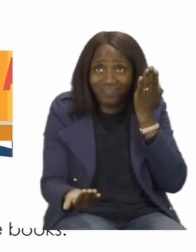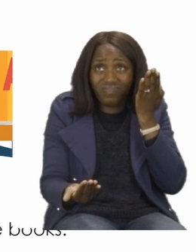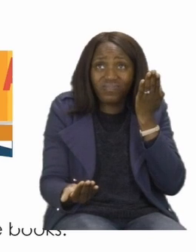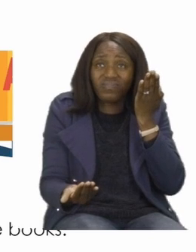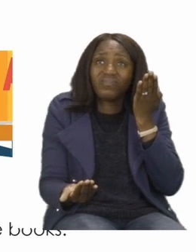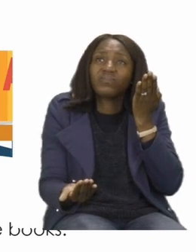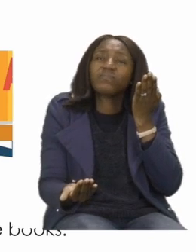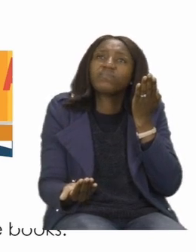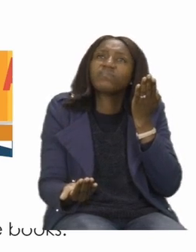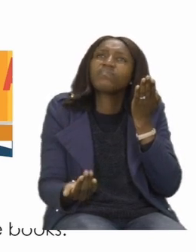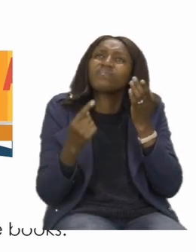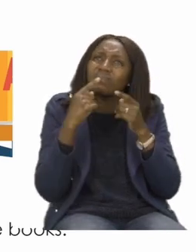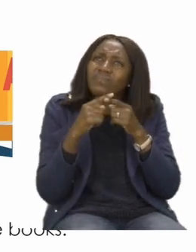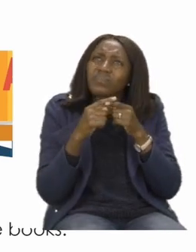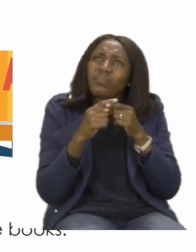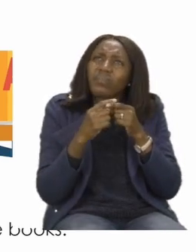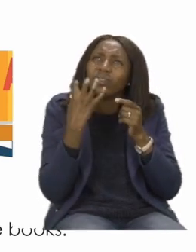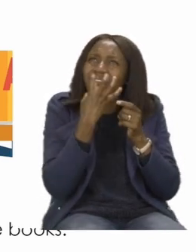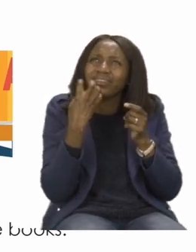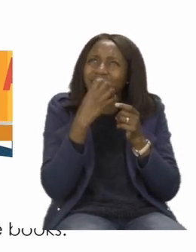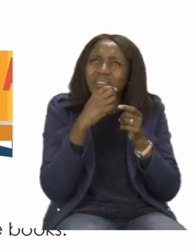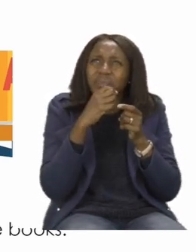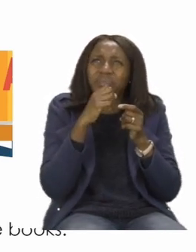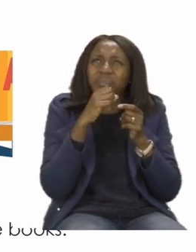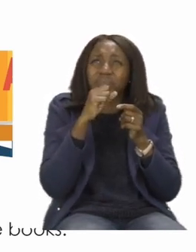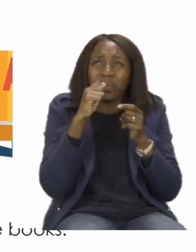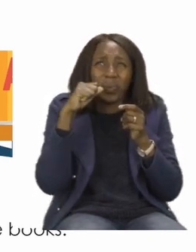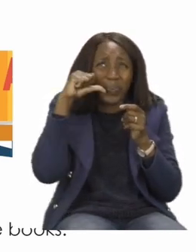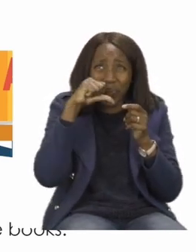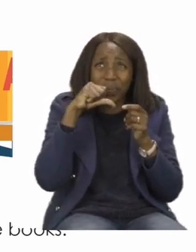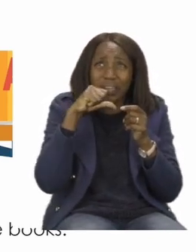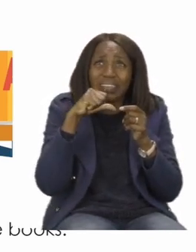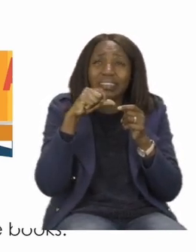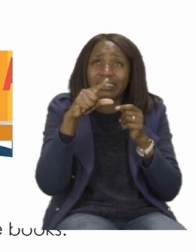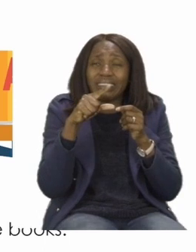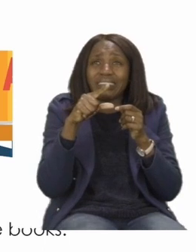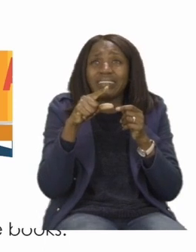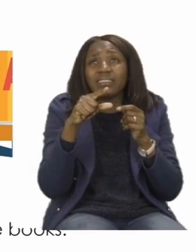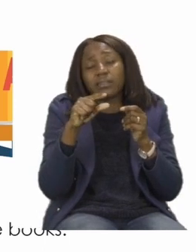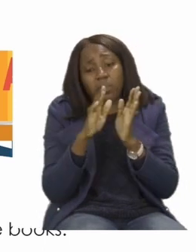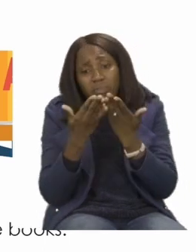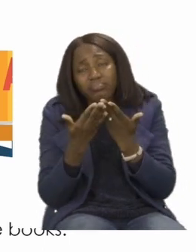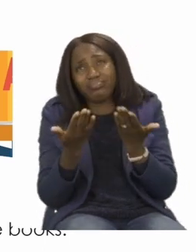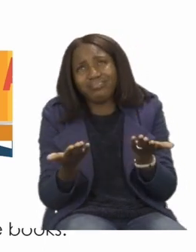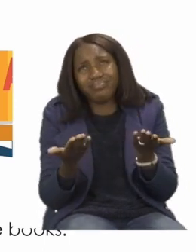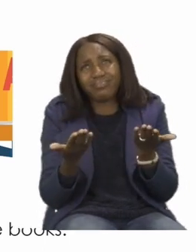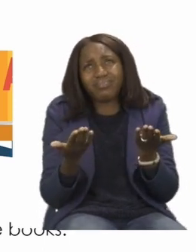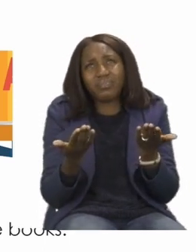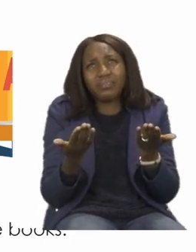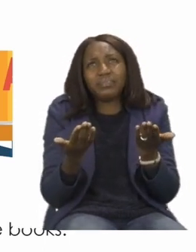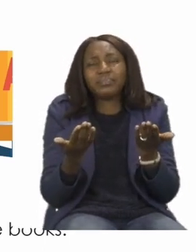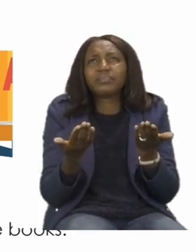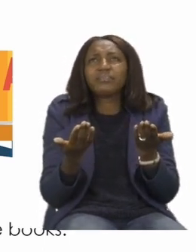the sentence says, the lemon is dash the books.